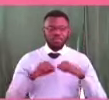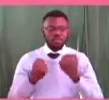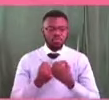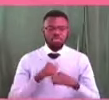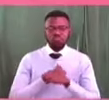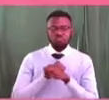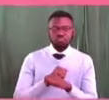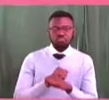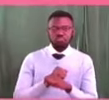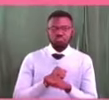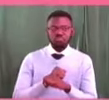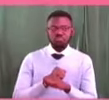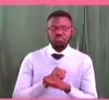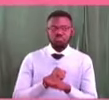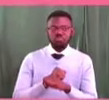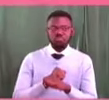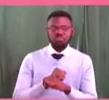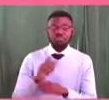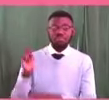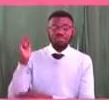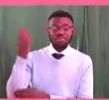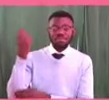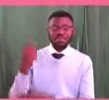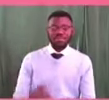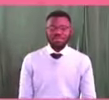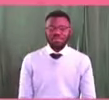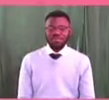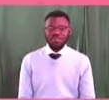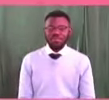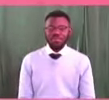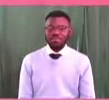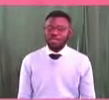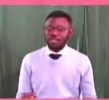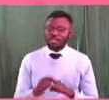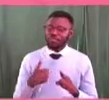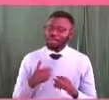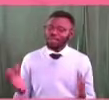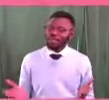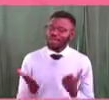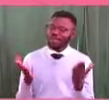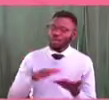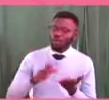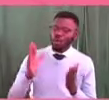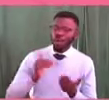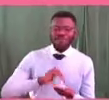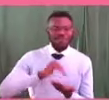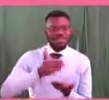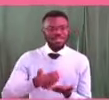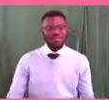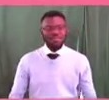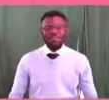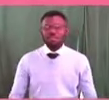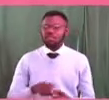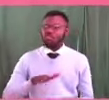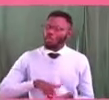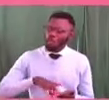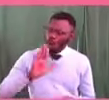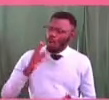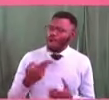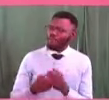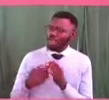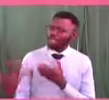protection in Kenya. I encourage more participants and more partners to